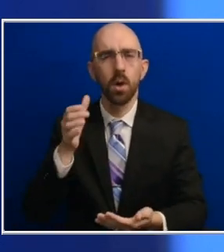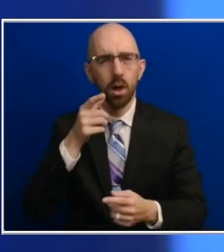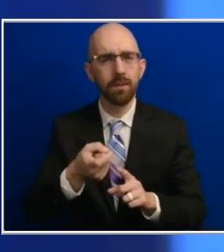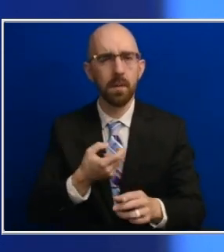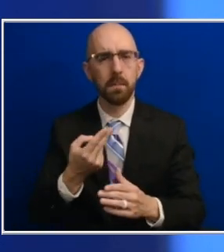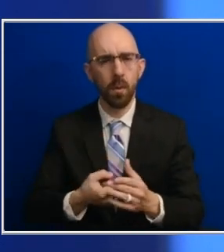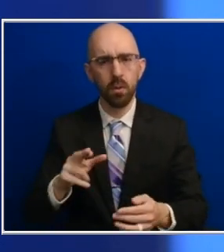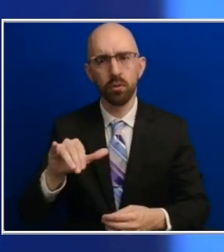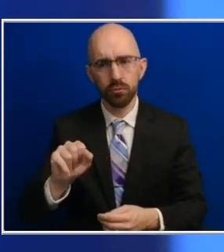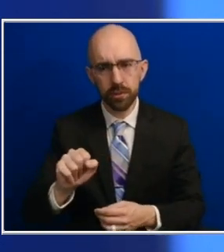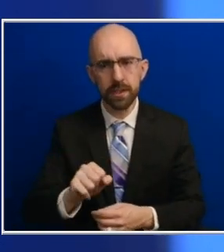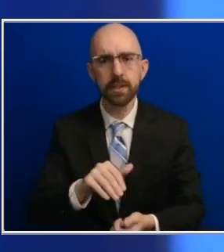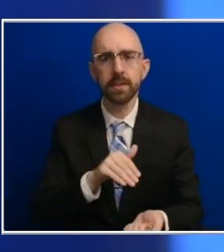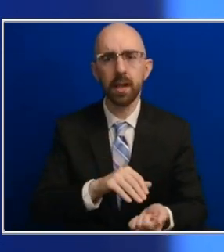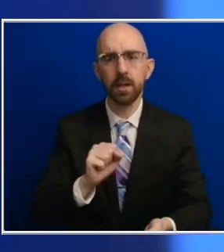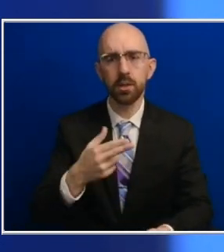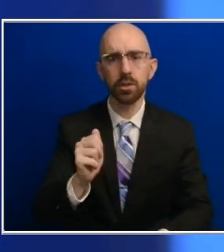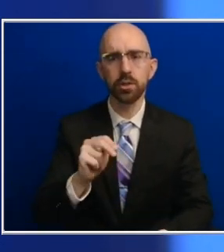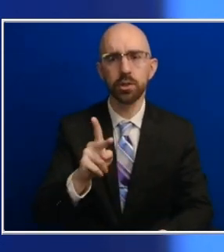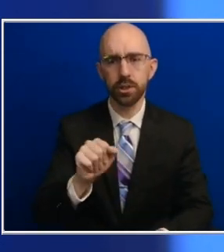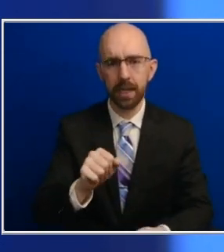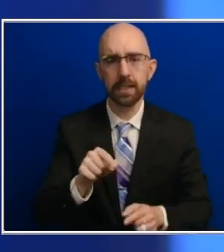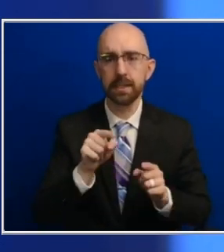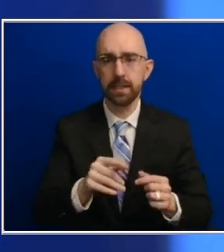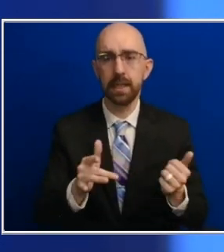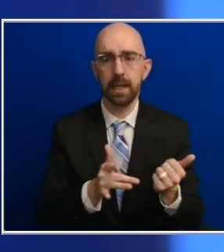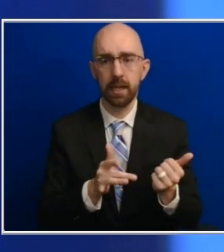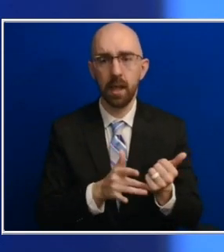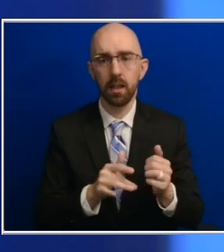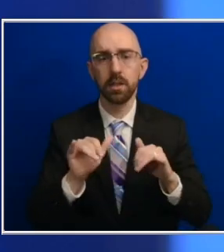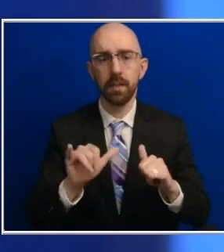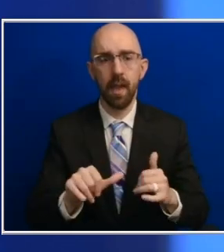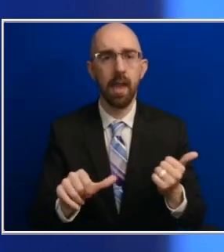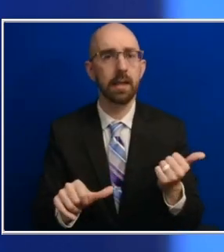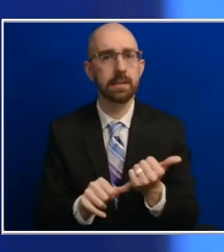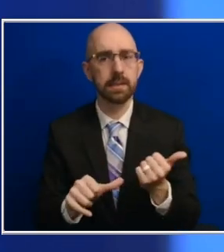Dr. Shanks, this is a technology that assists us in